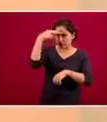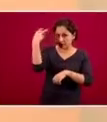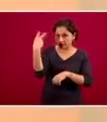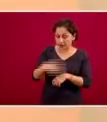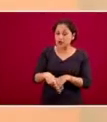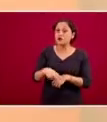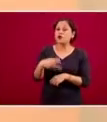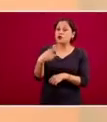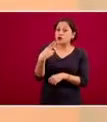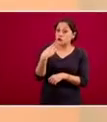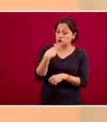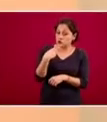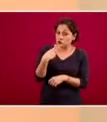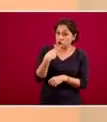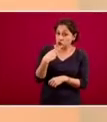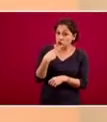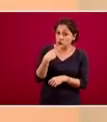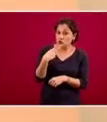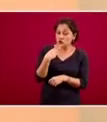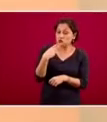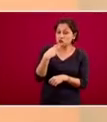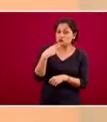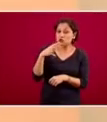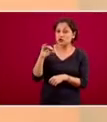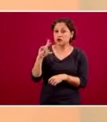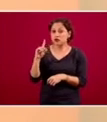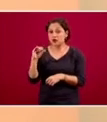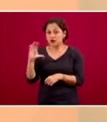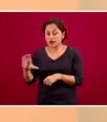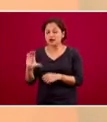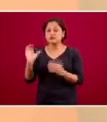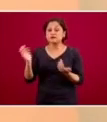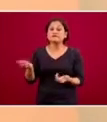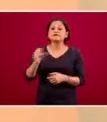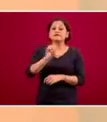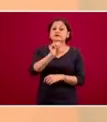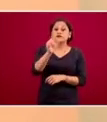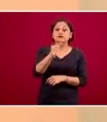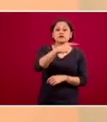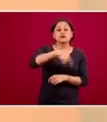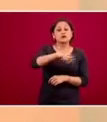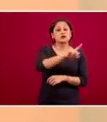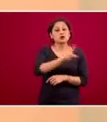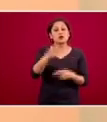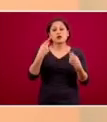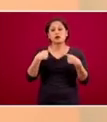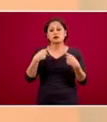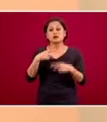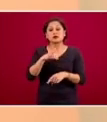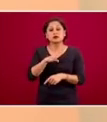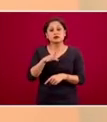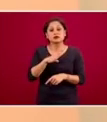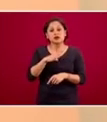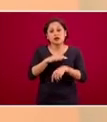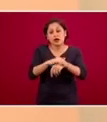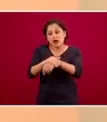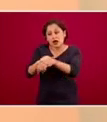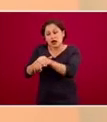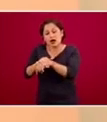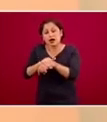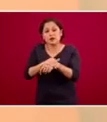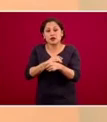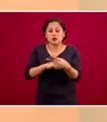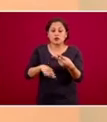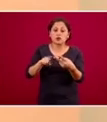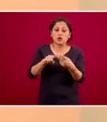address all the population and all those users and all of those people who maybe have a